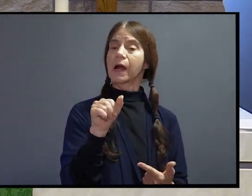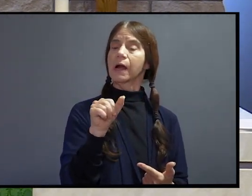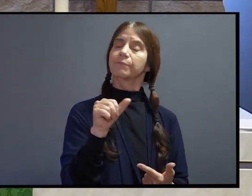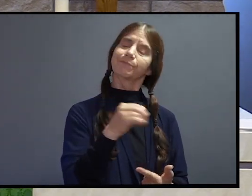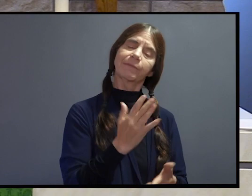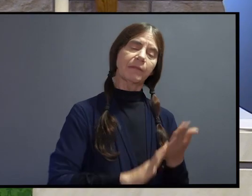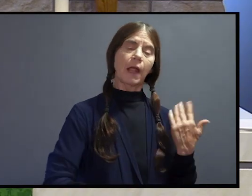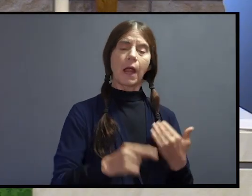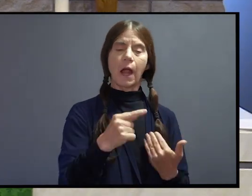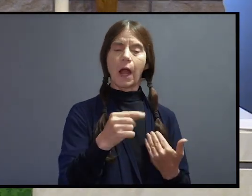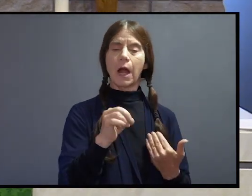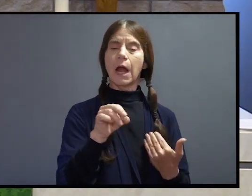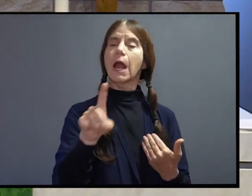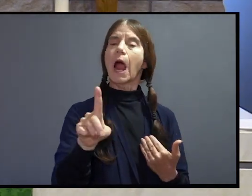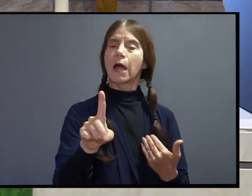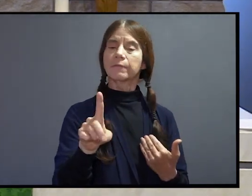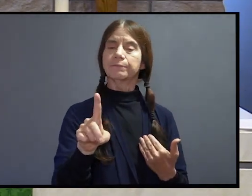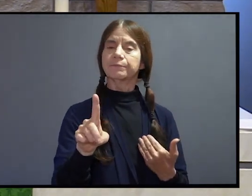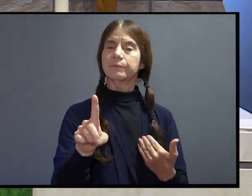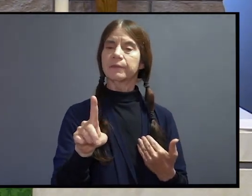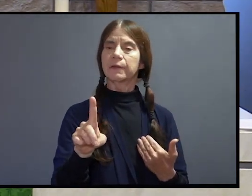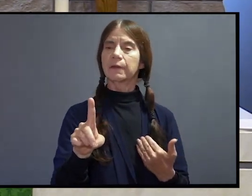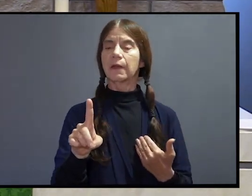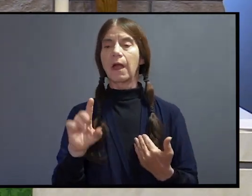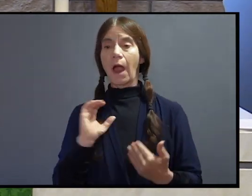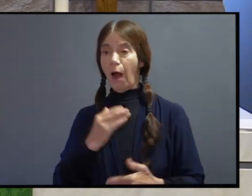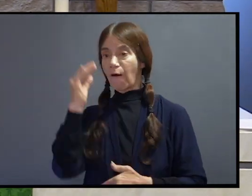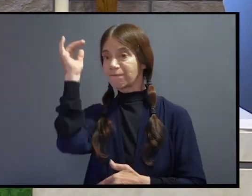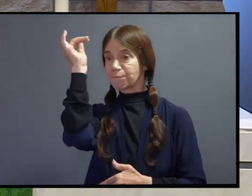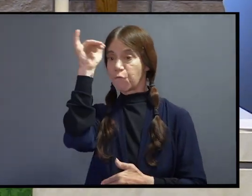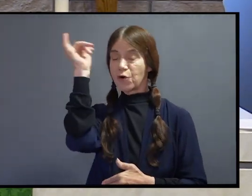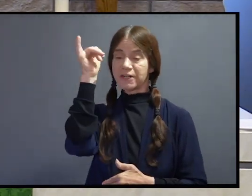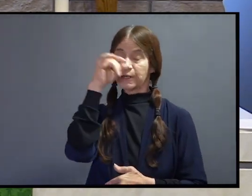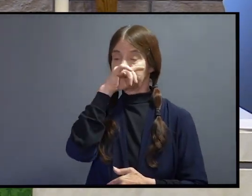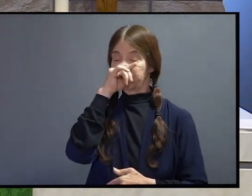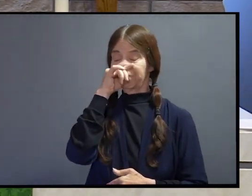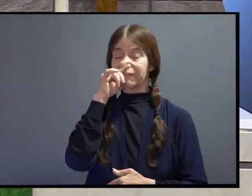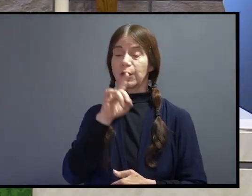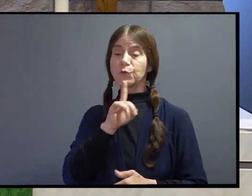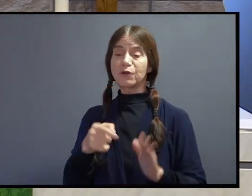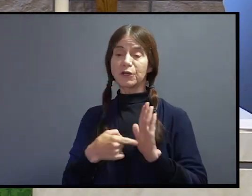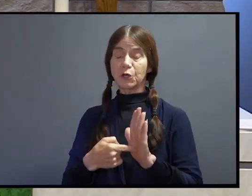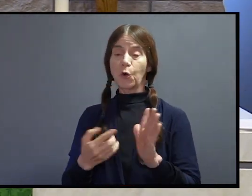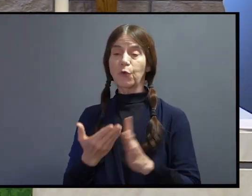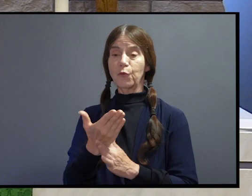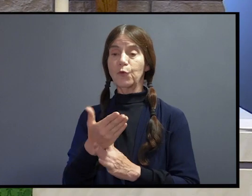Our foolishness is best revealed with the third parable here in our text.